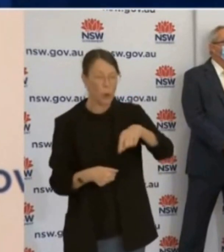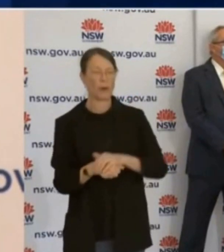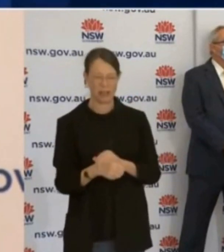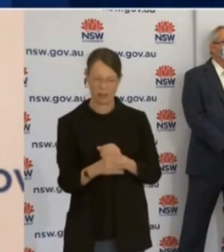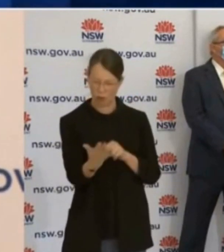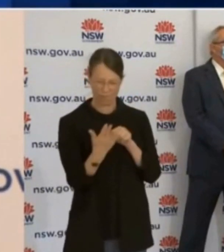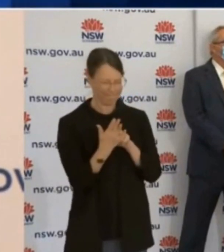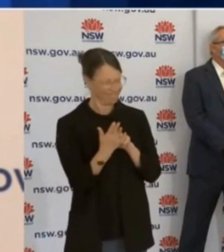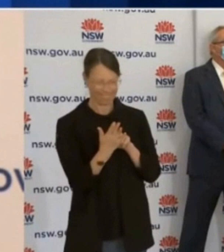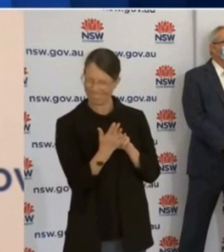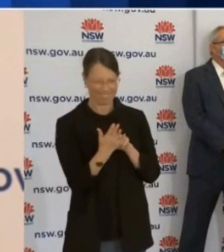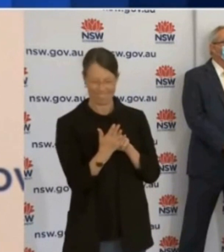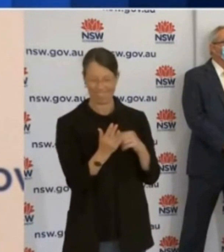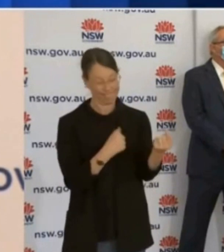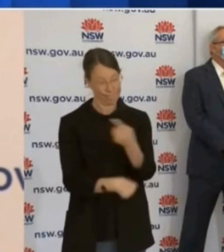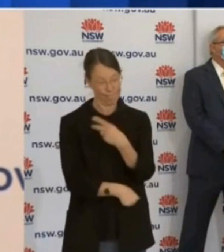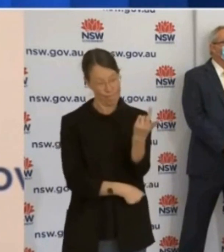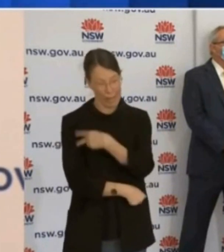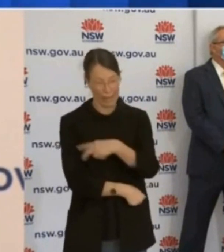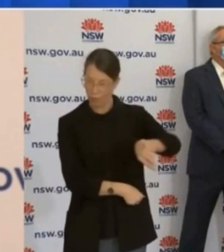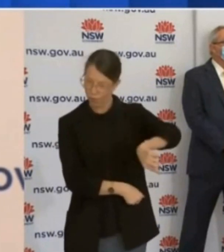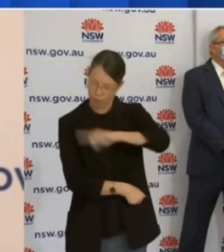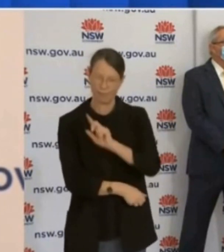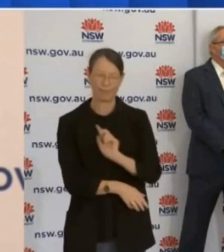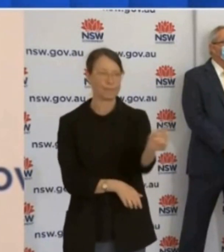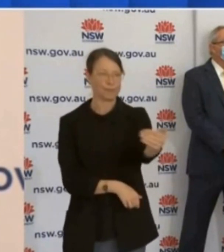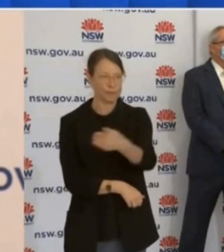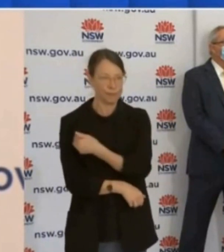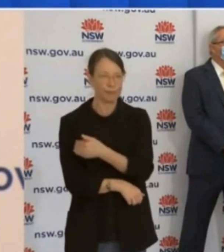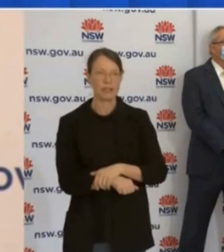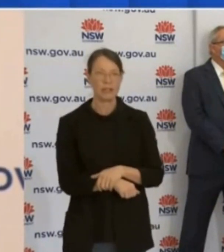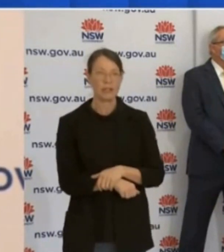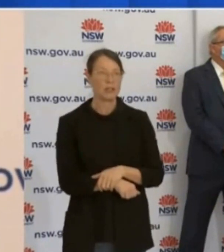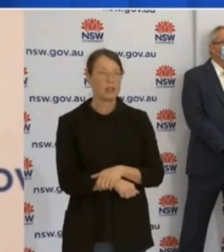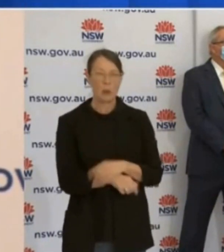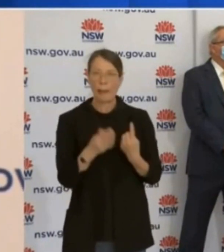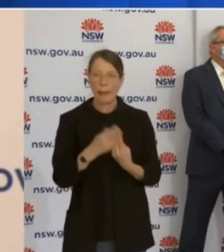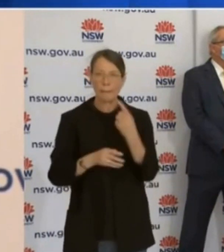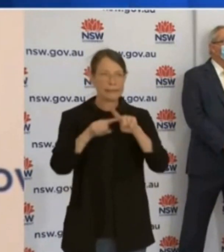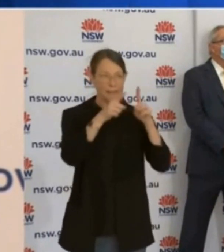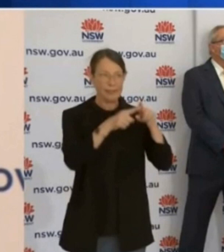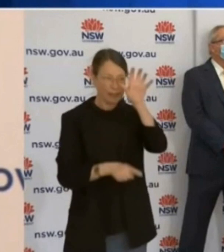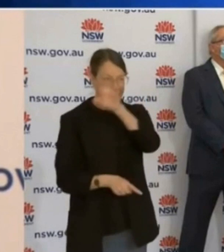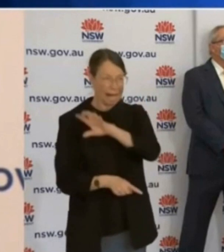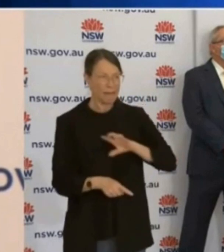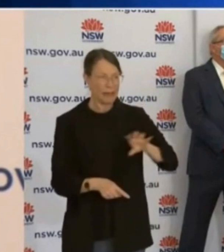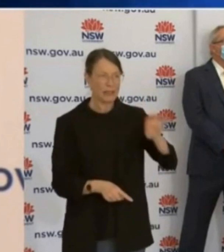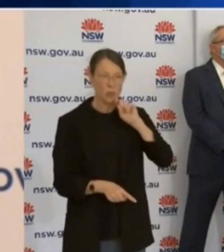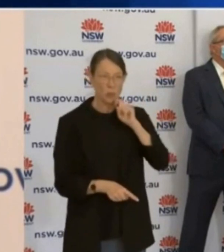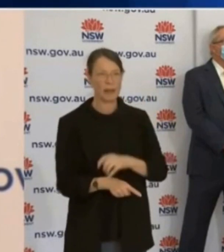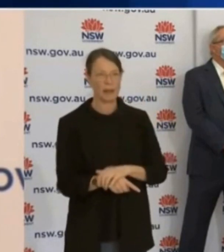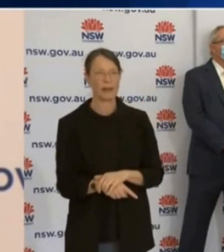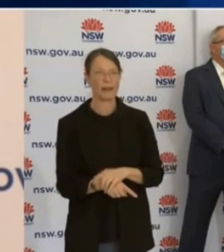infringement notices. That effort will not only happen in Northern, but it'll happen in Western Region, it'll happen in Southern Region, and we'll continue to treat